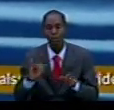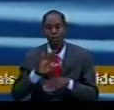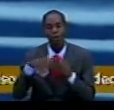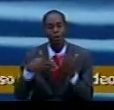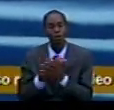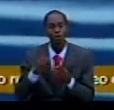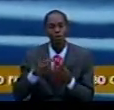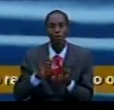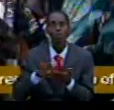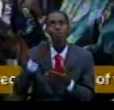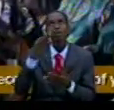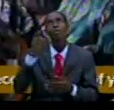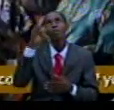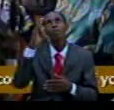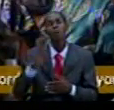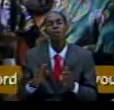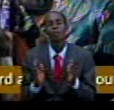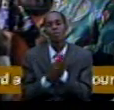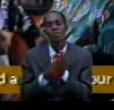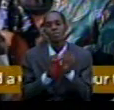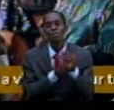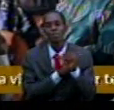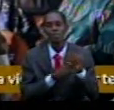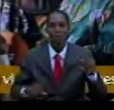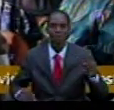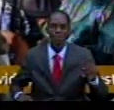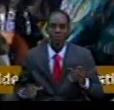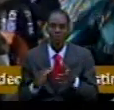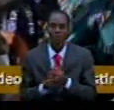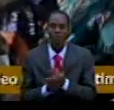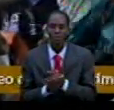the Lord.